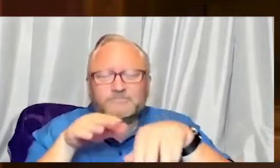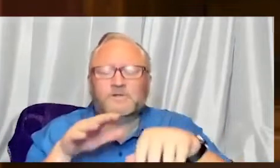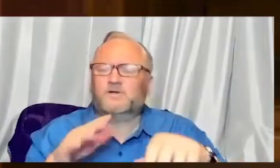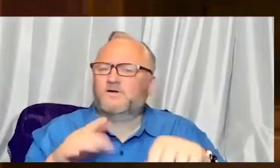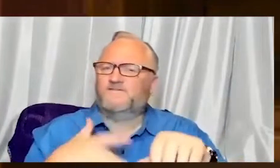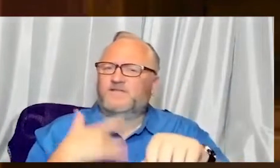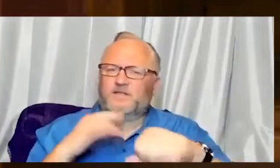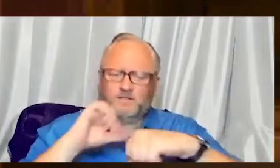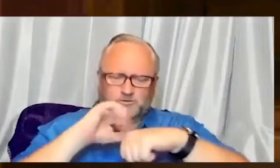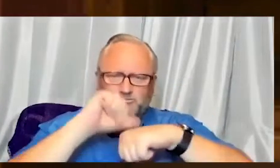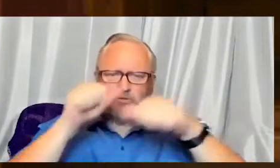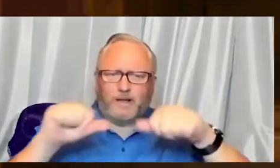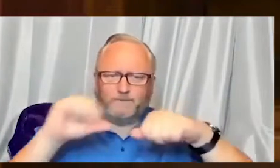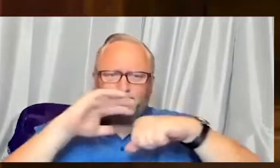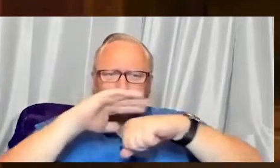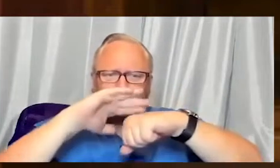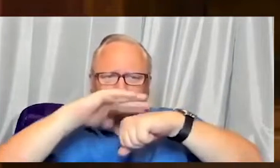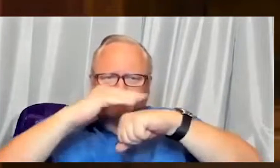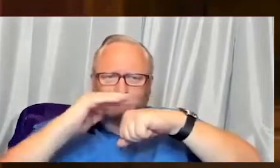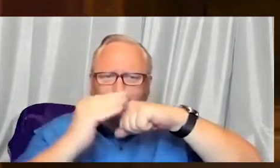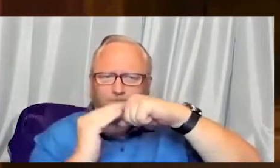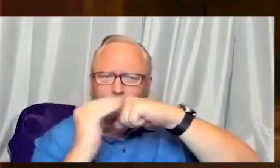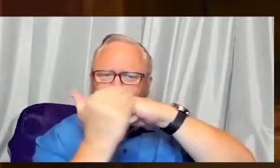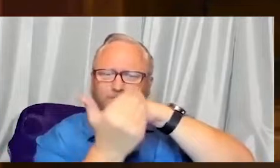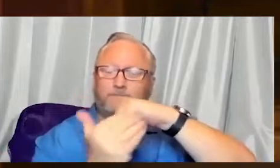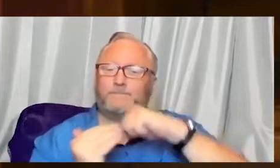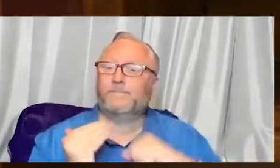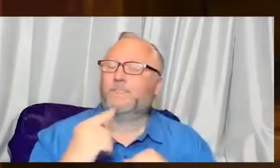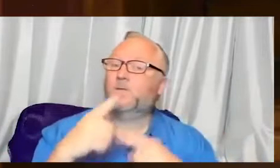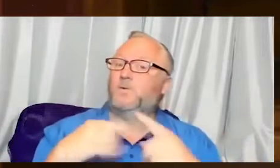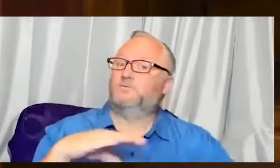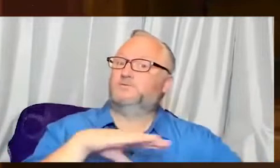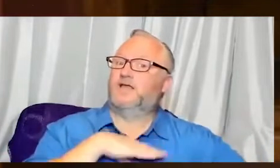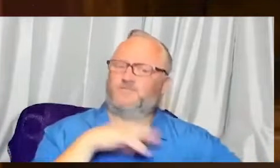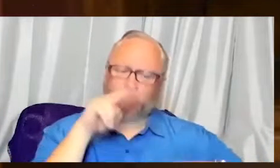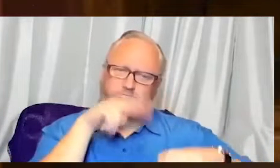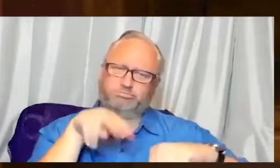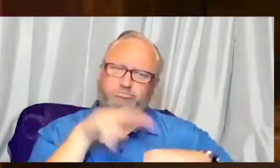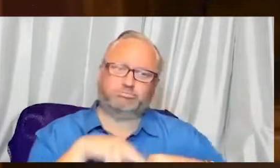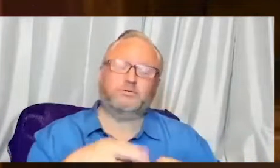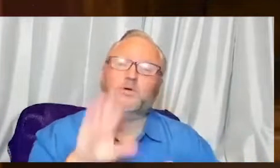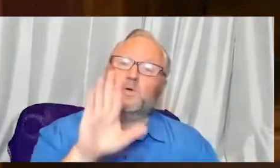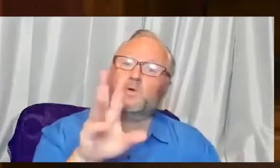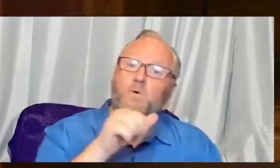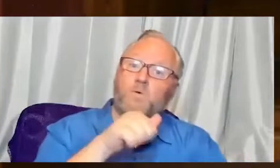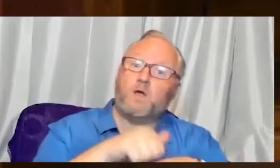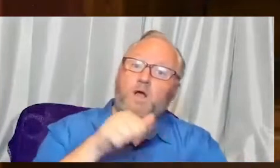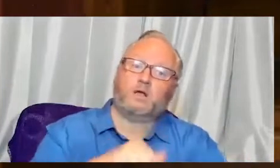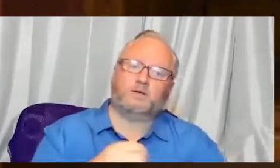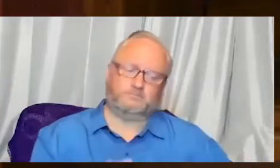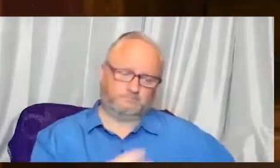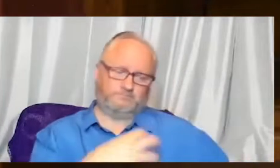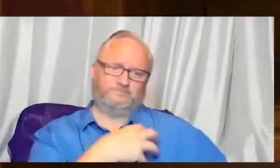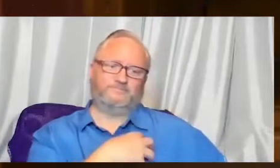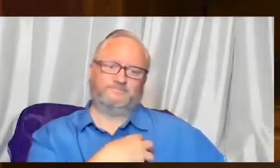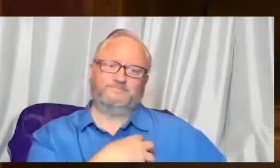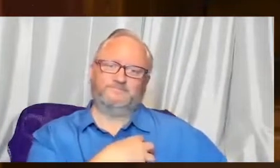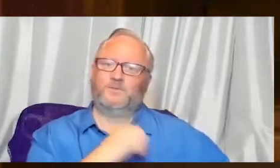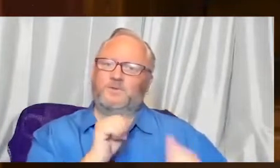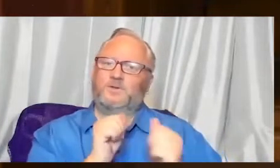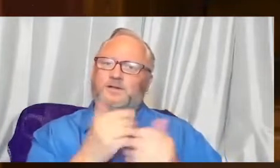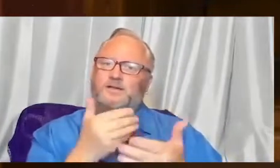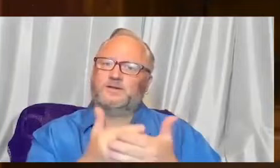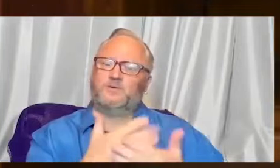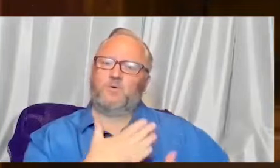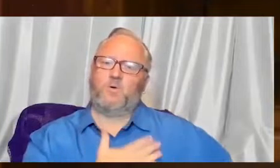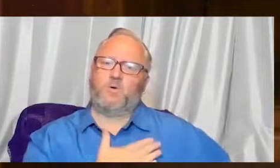lines. Once satisfied with your survey, place it over your heart and imbue it with